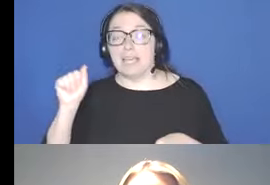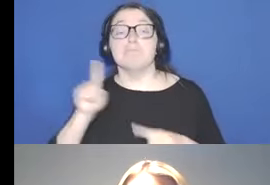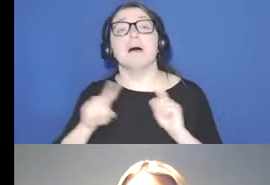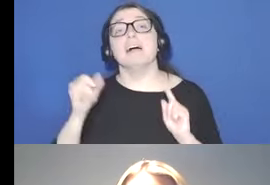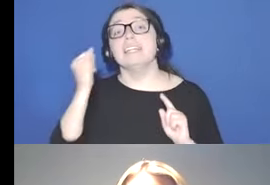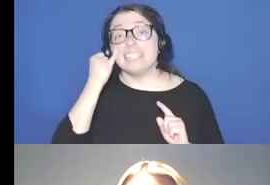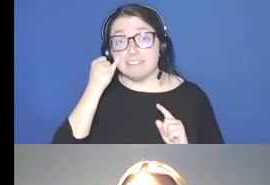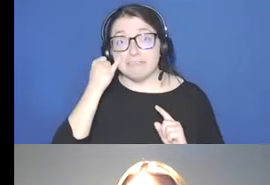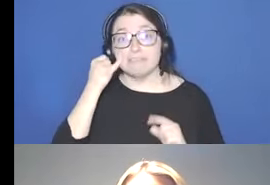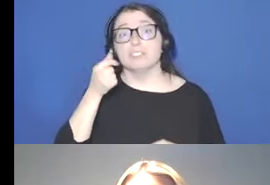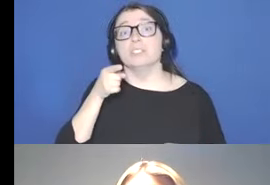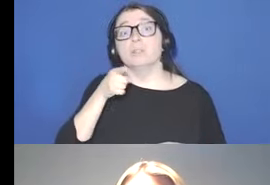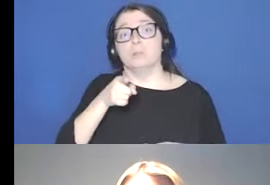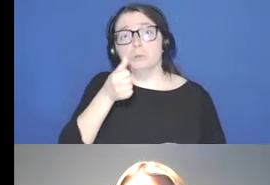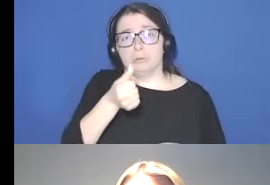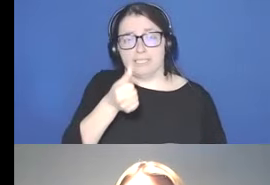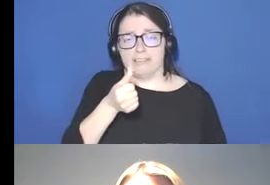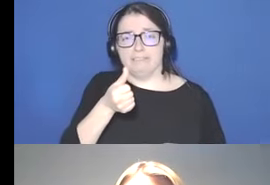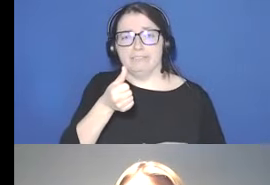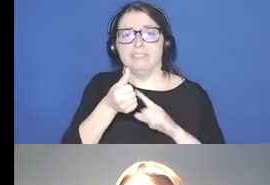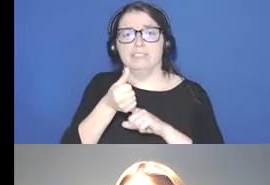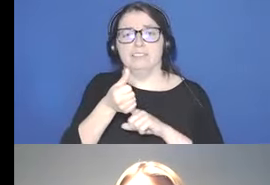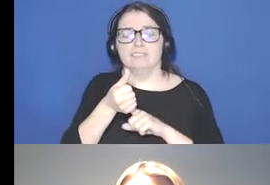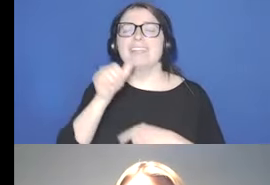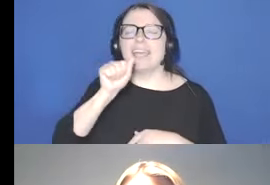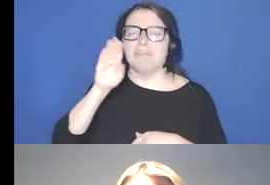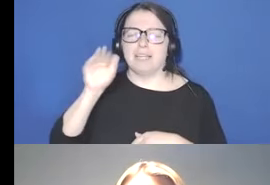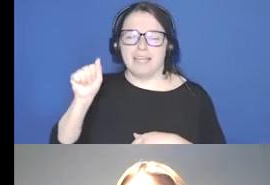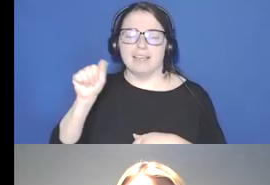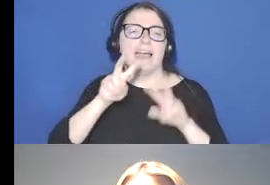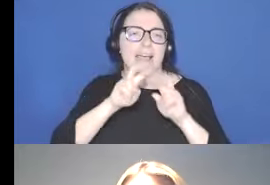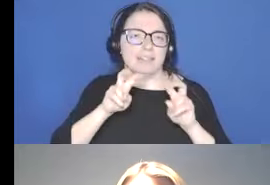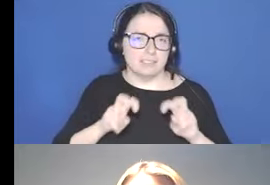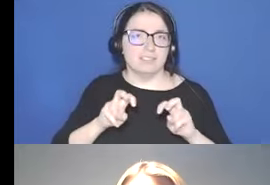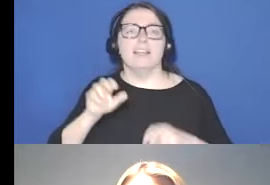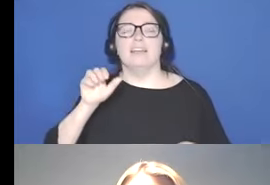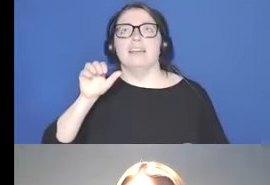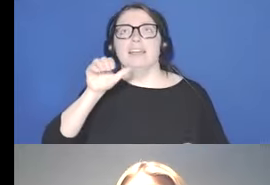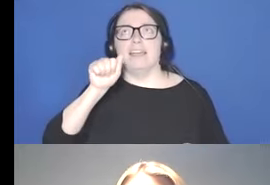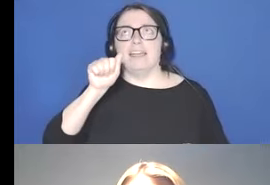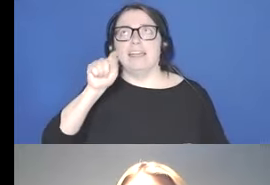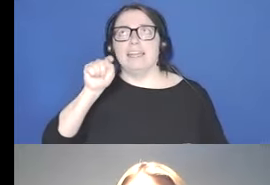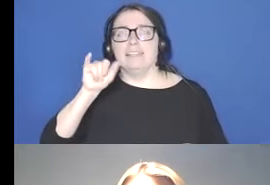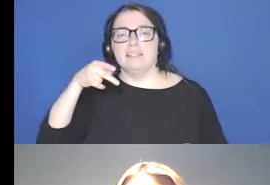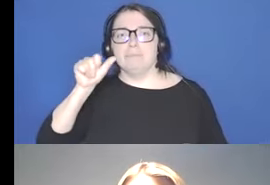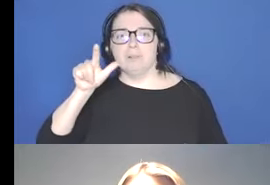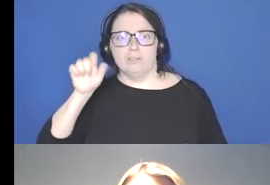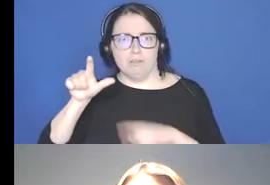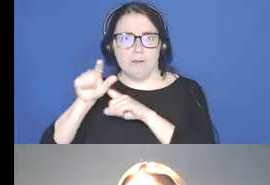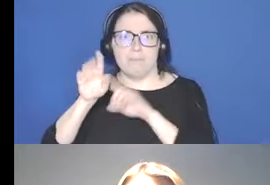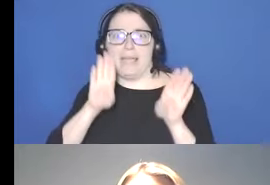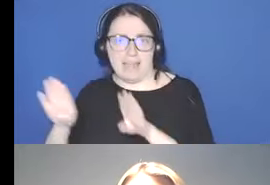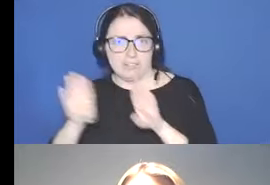through ABA, which is analytical behavioral analysis, the one thing I would recommend is also bring a therapist